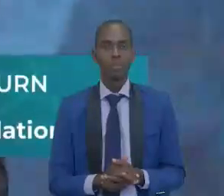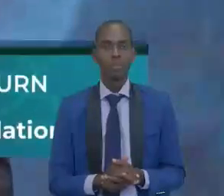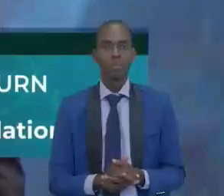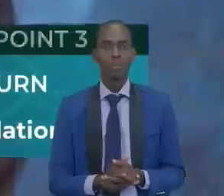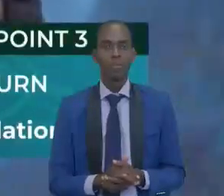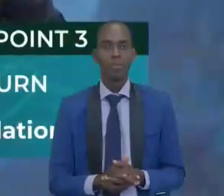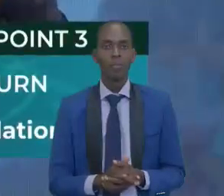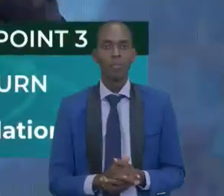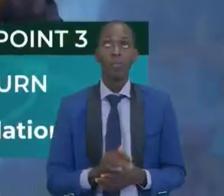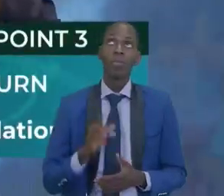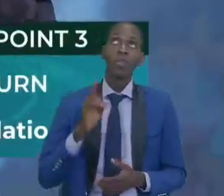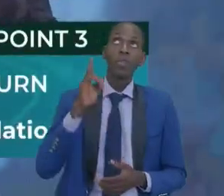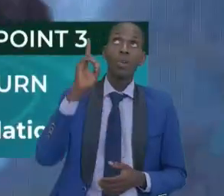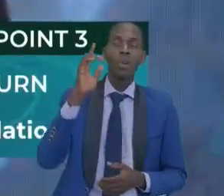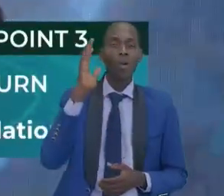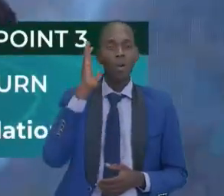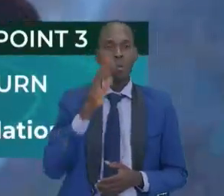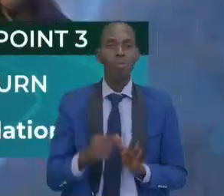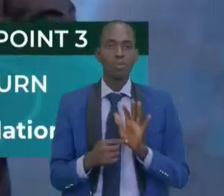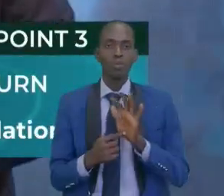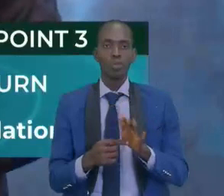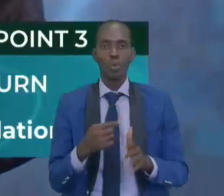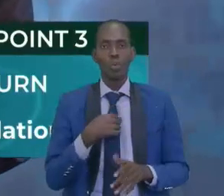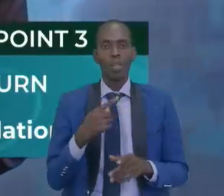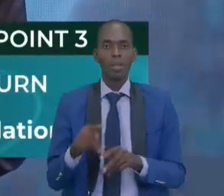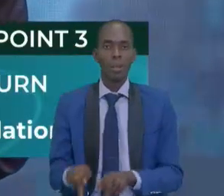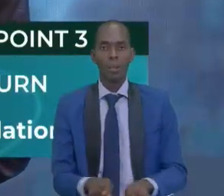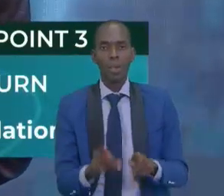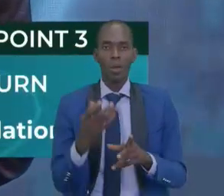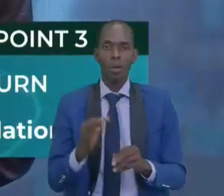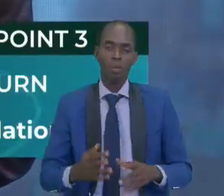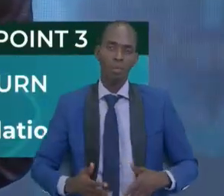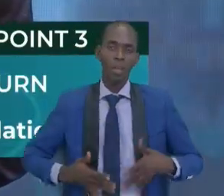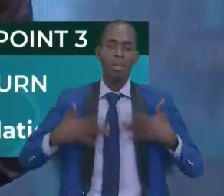Thou wilt show me the path of life.